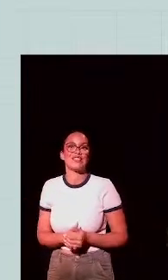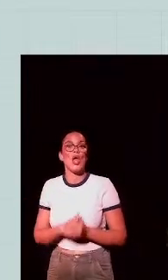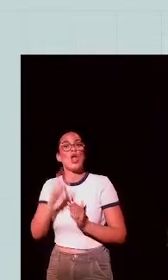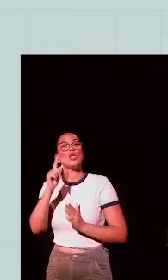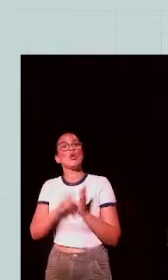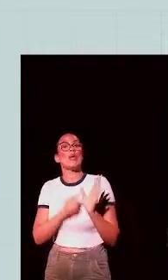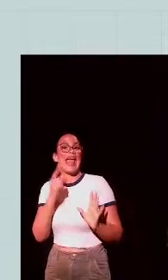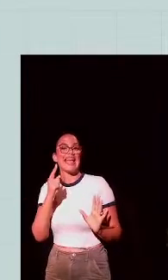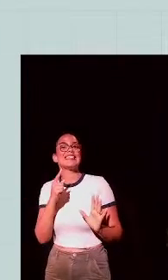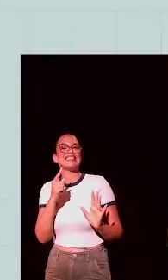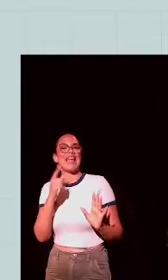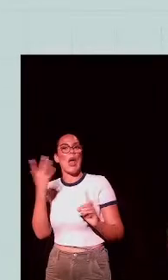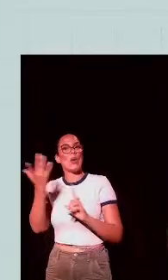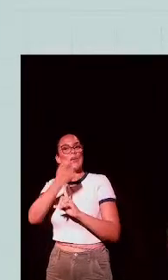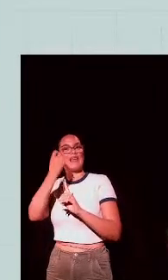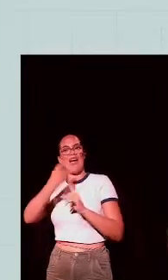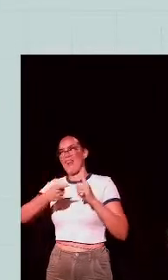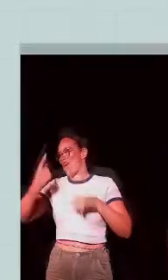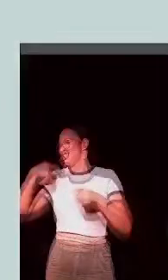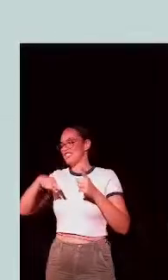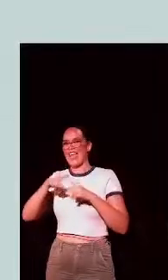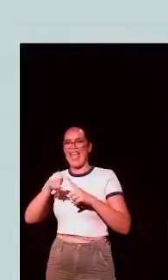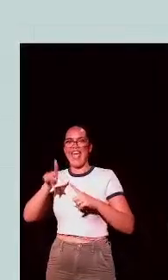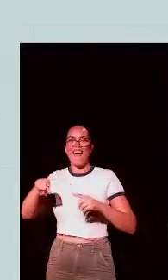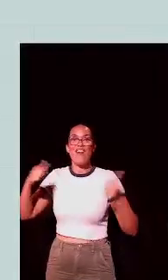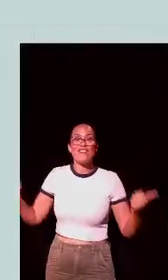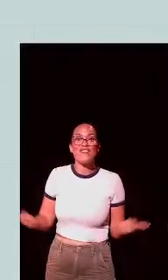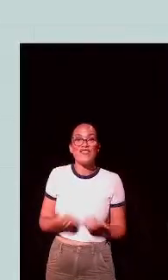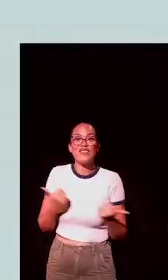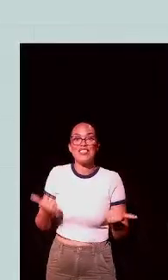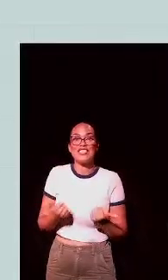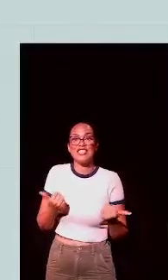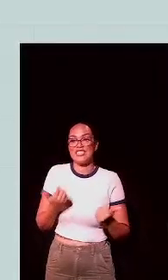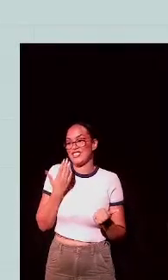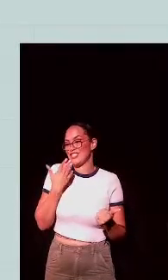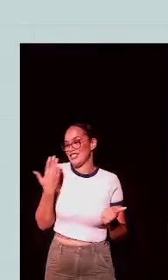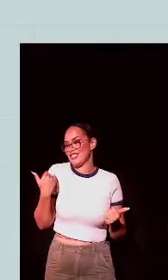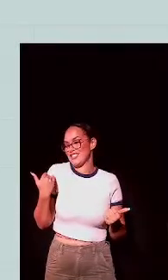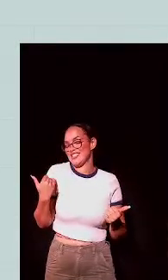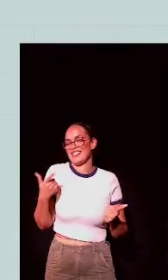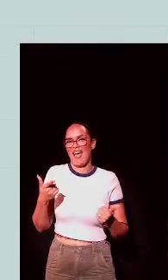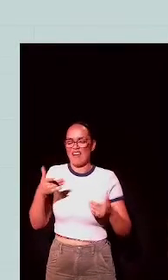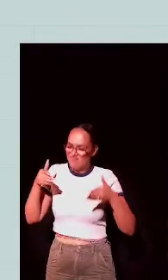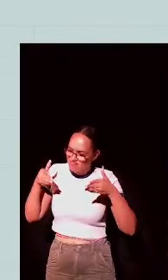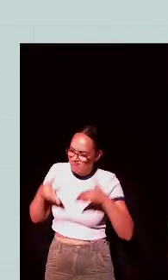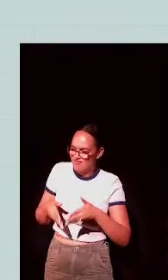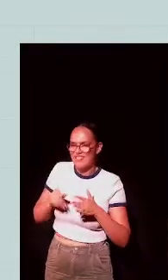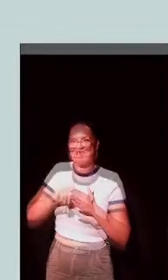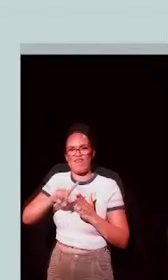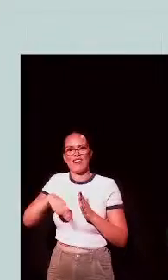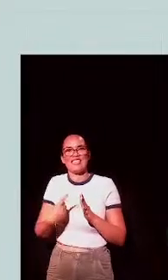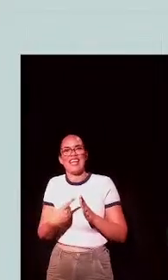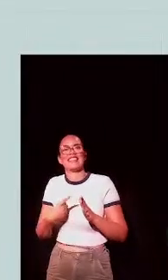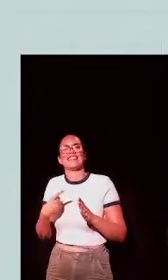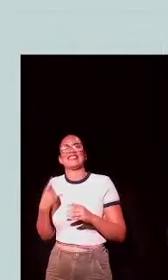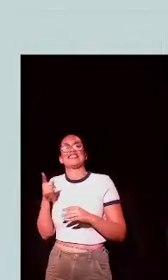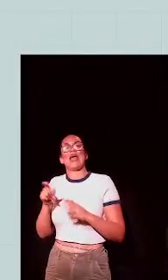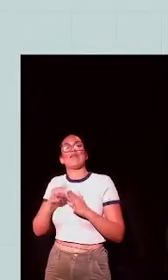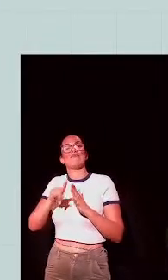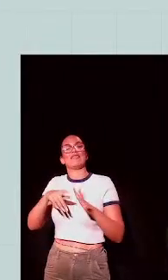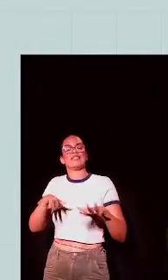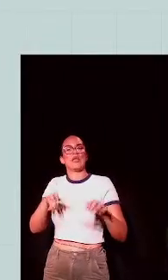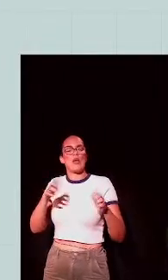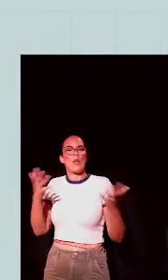one of our winners last year and has just completed his year working on the project. It's a project started at the Royal